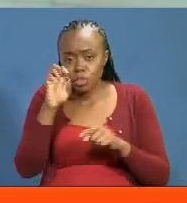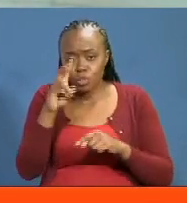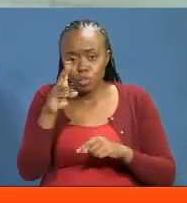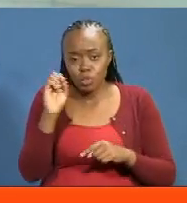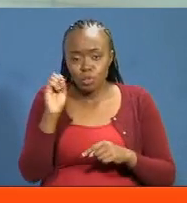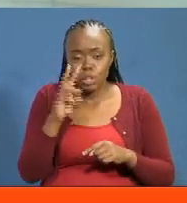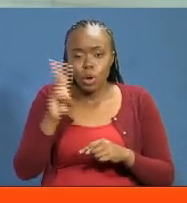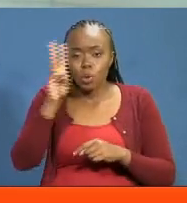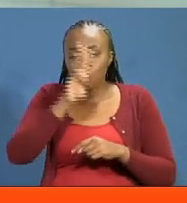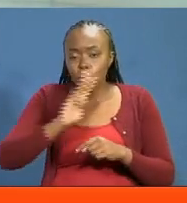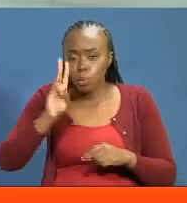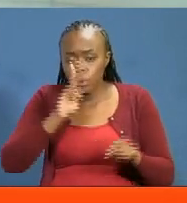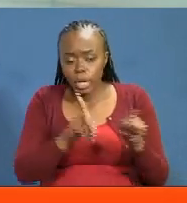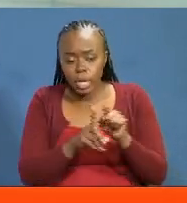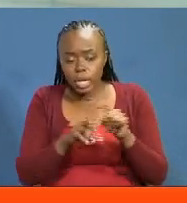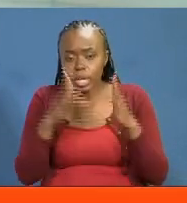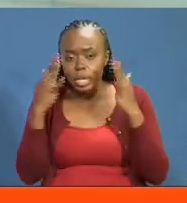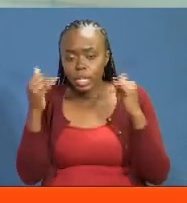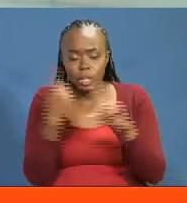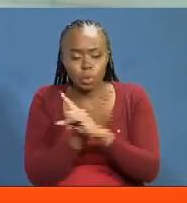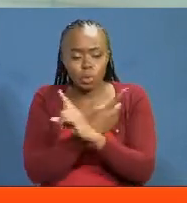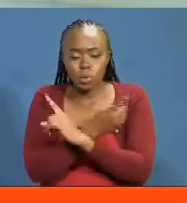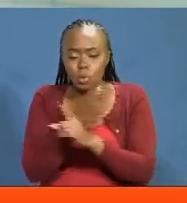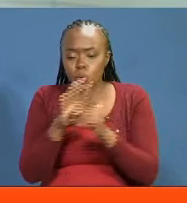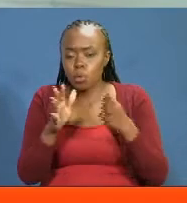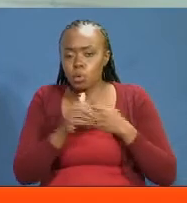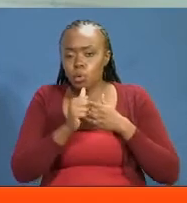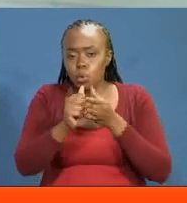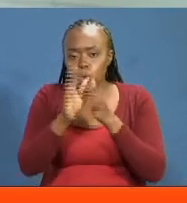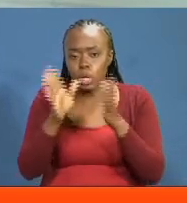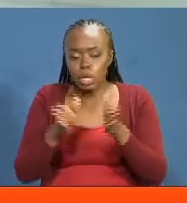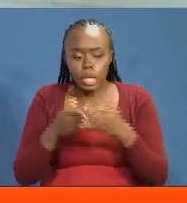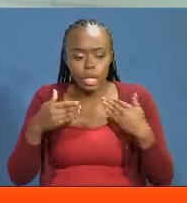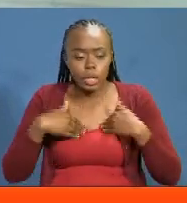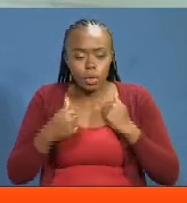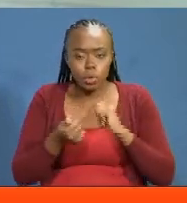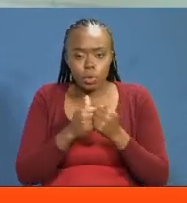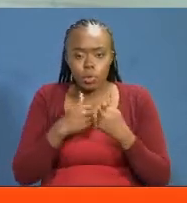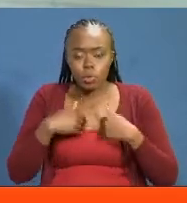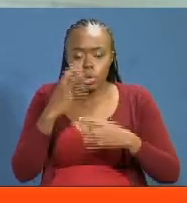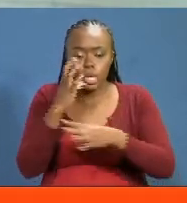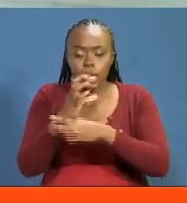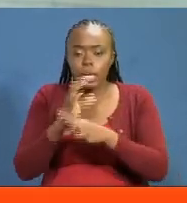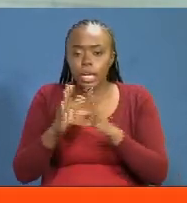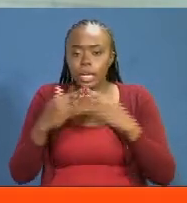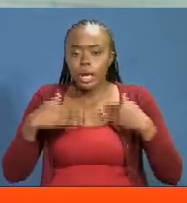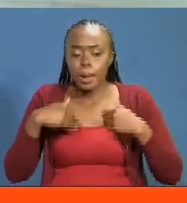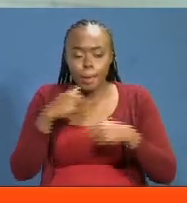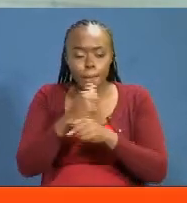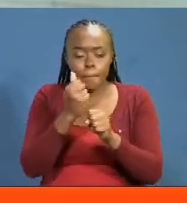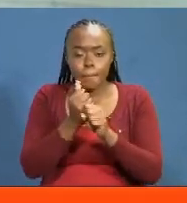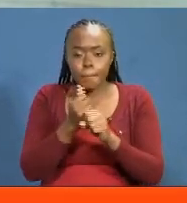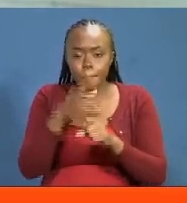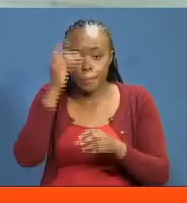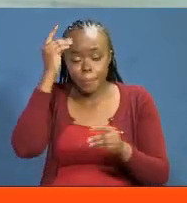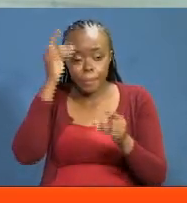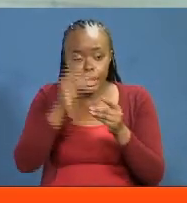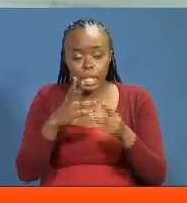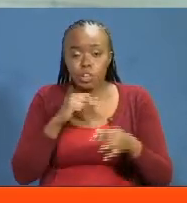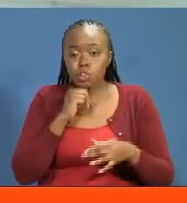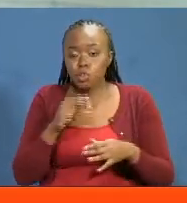Moses Wetangula, and several politicians were read the riot act that the church has made a decision not to